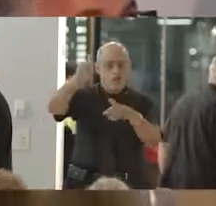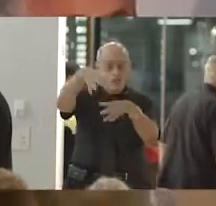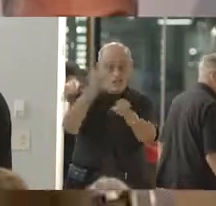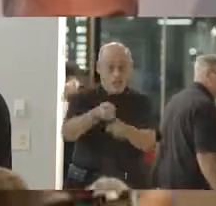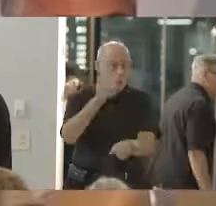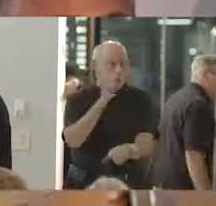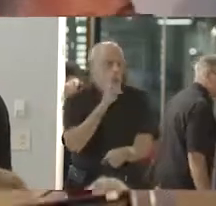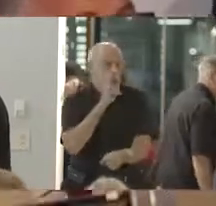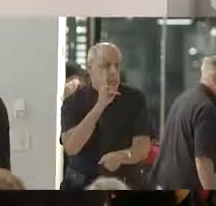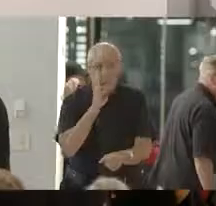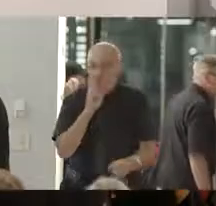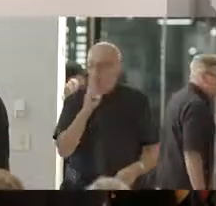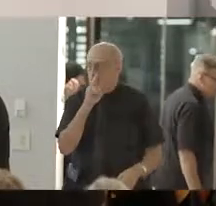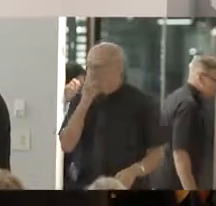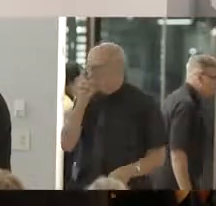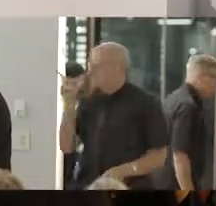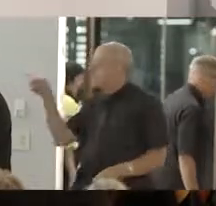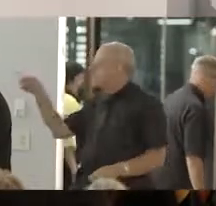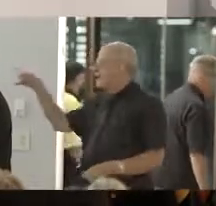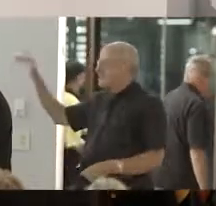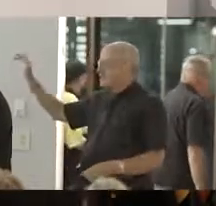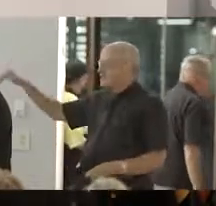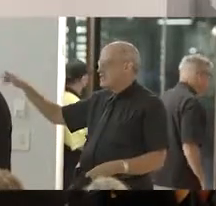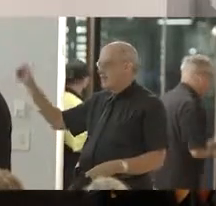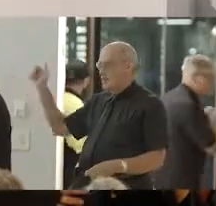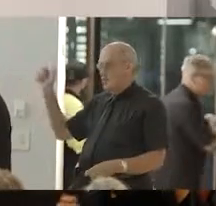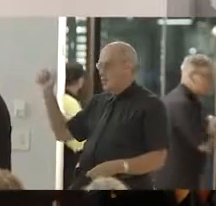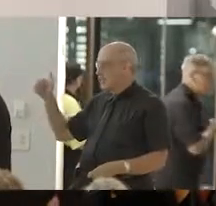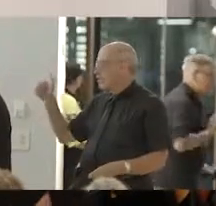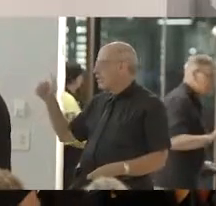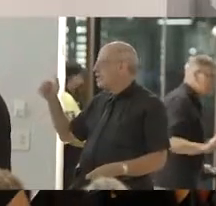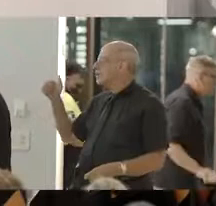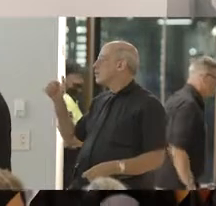or so. Jeremy, Sorry? staying with 5A,